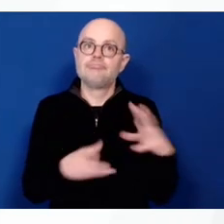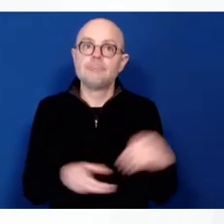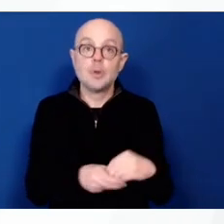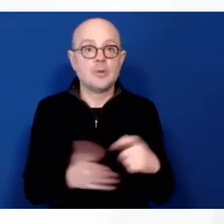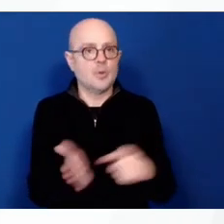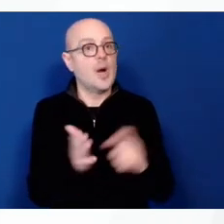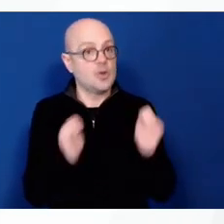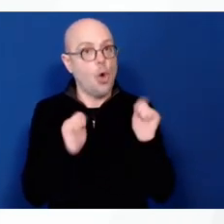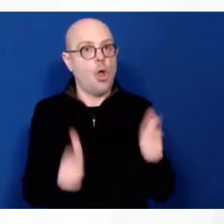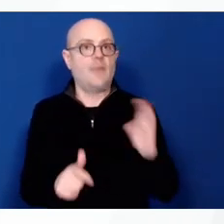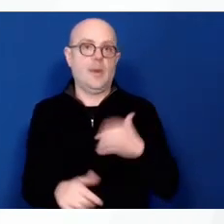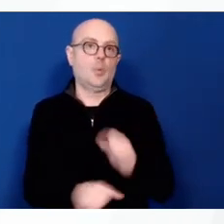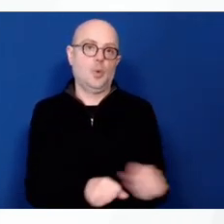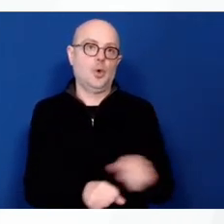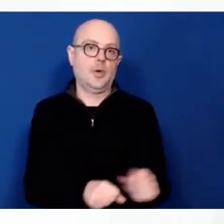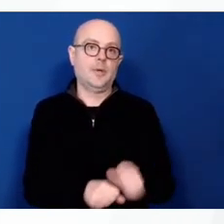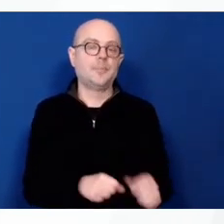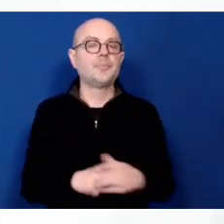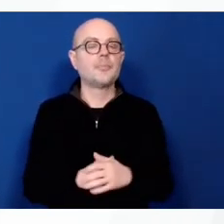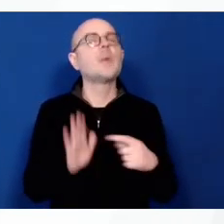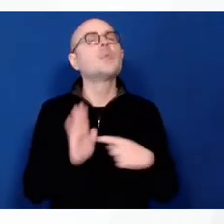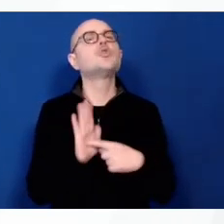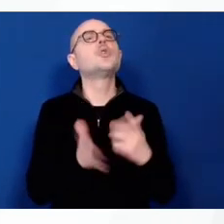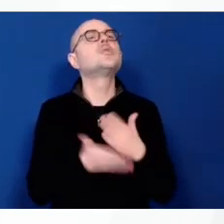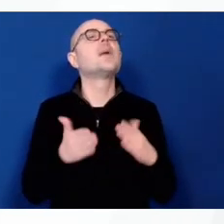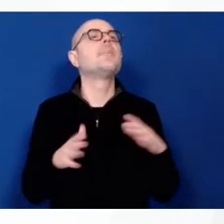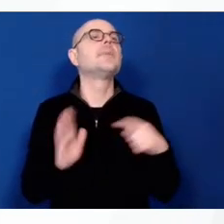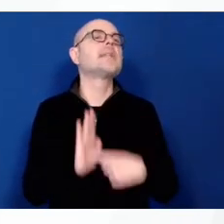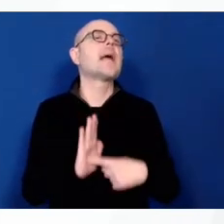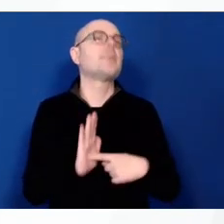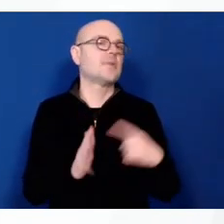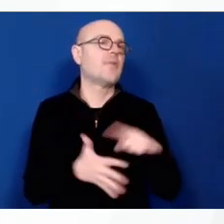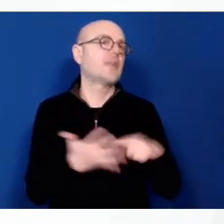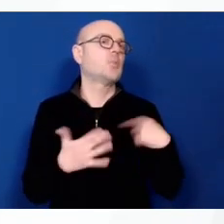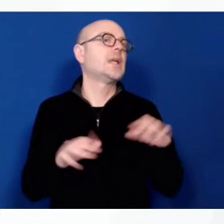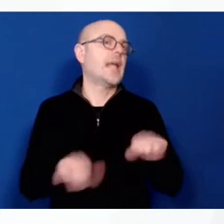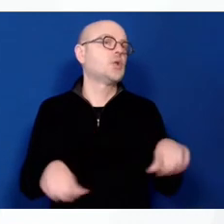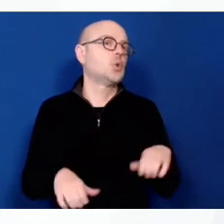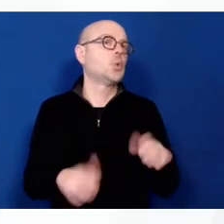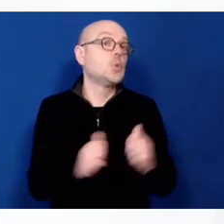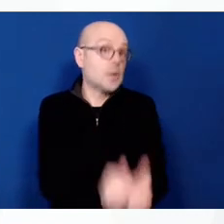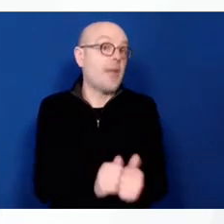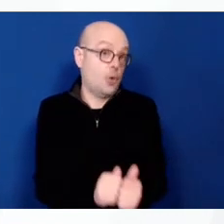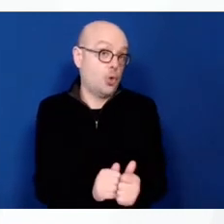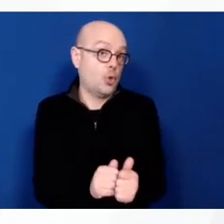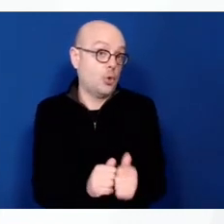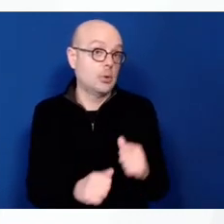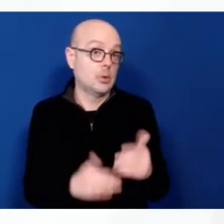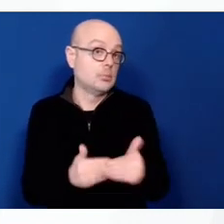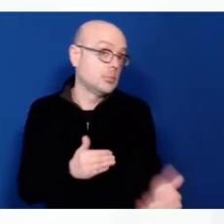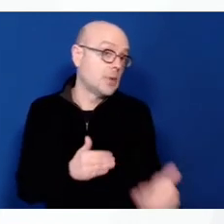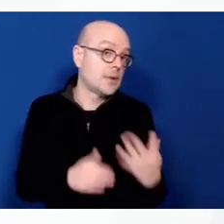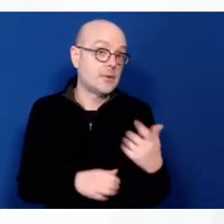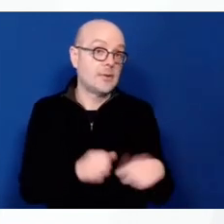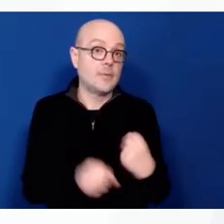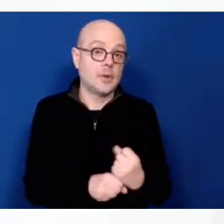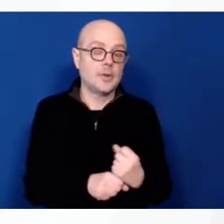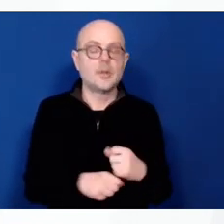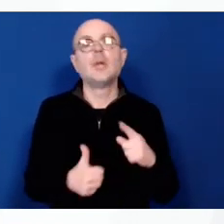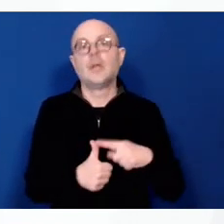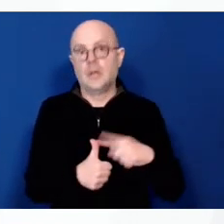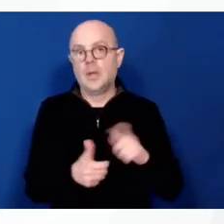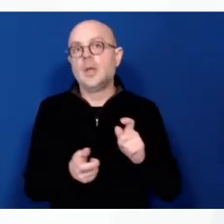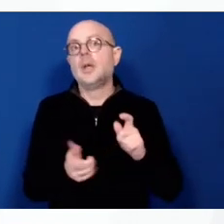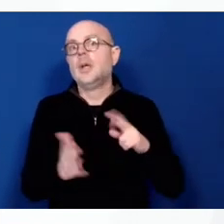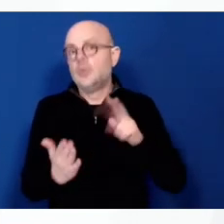Let me share examples of important actions we can undertake together in the next few years. One, review and change policies